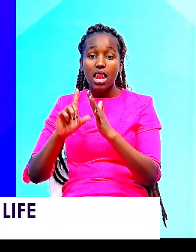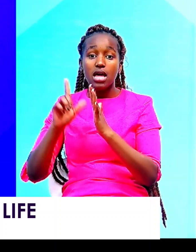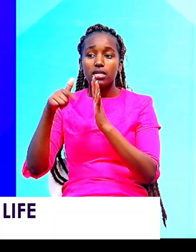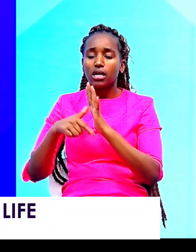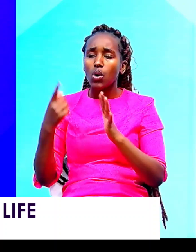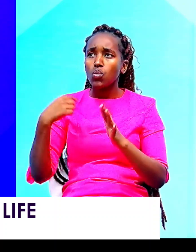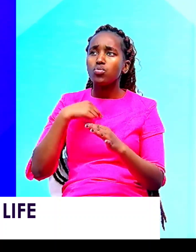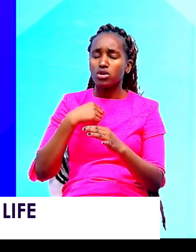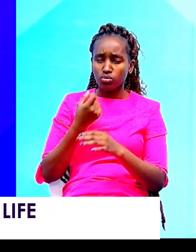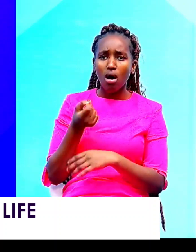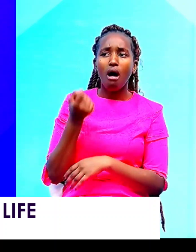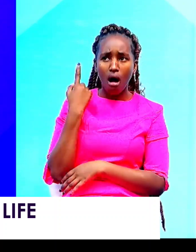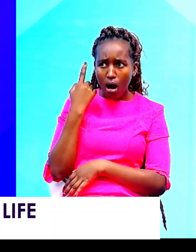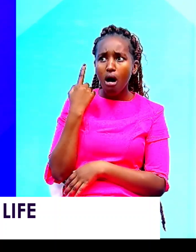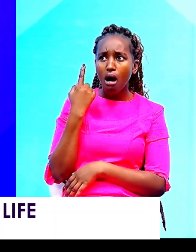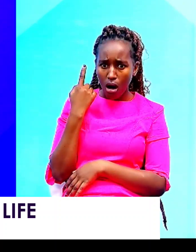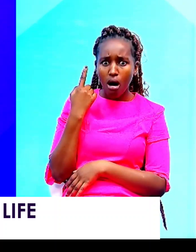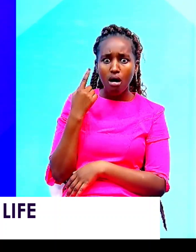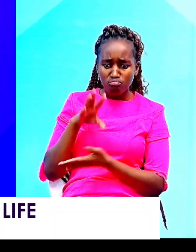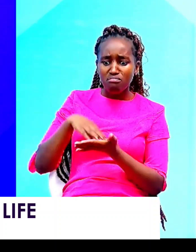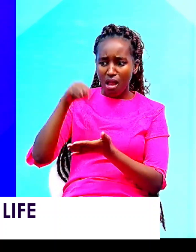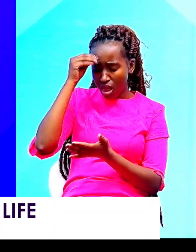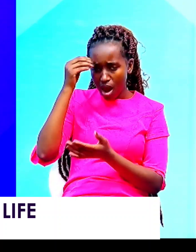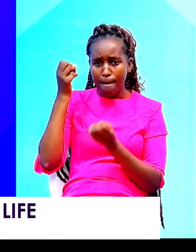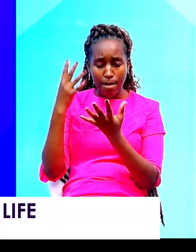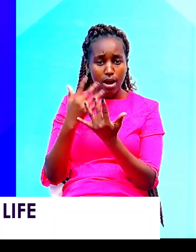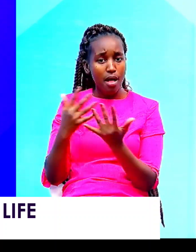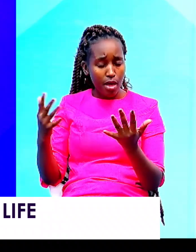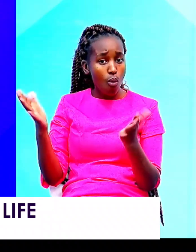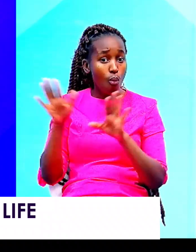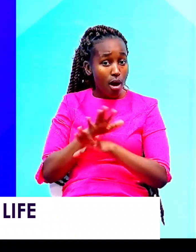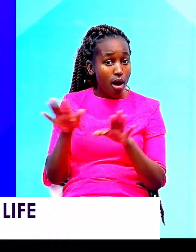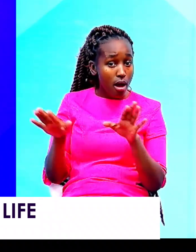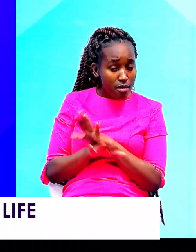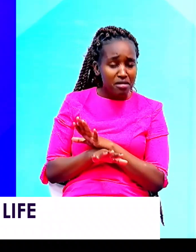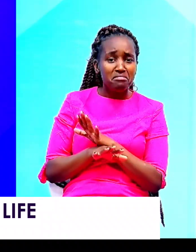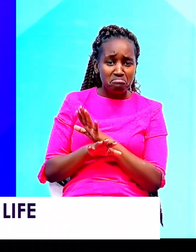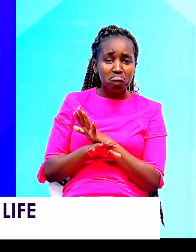information age where everything is just